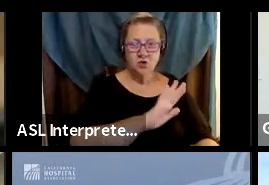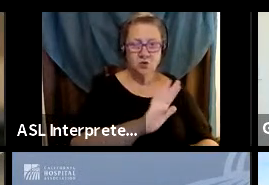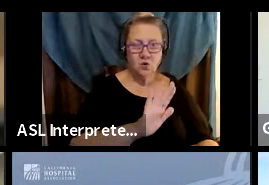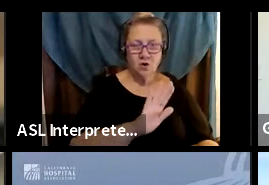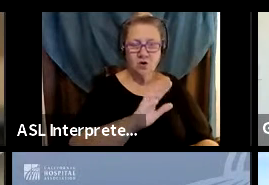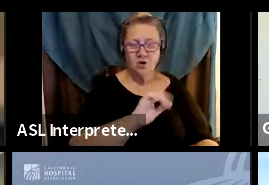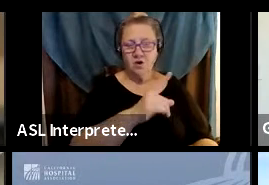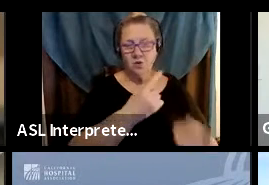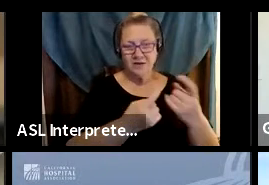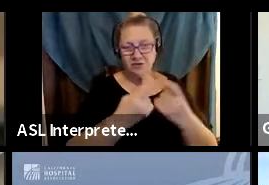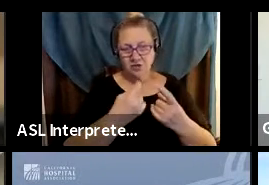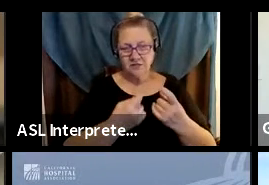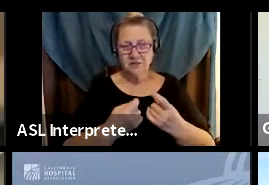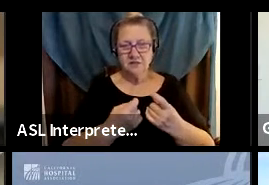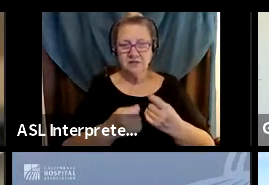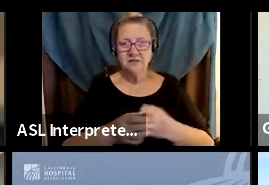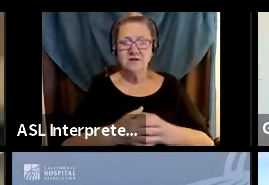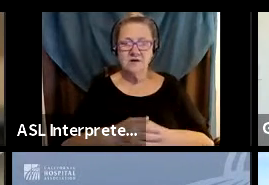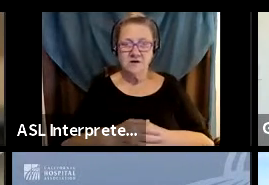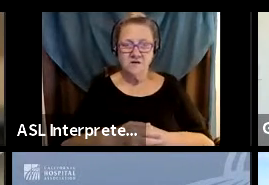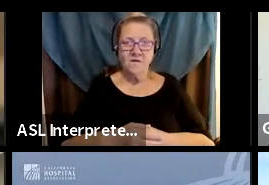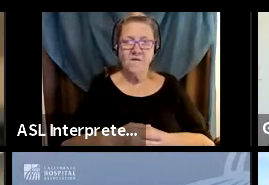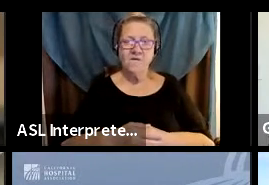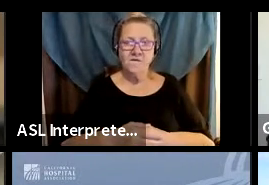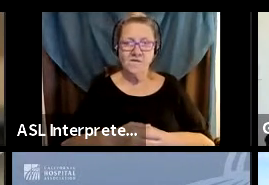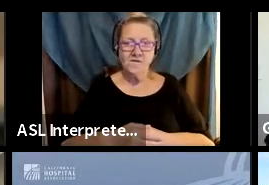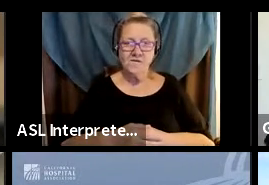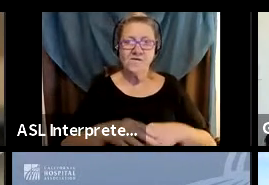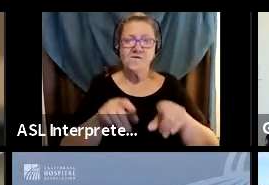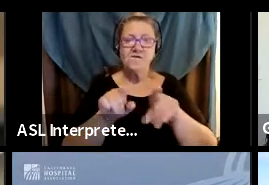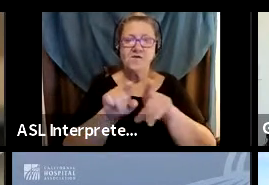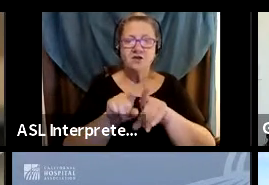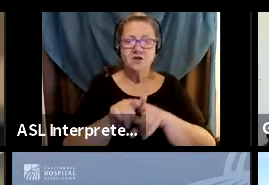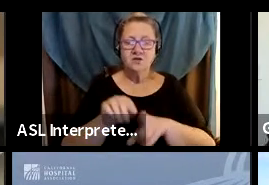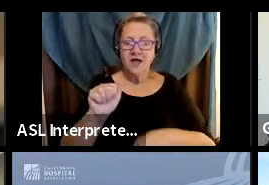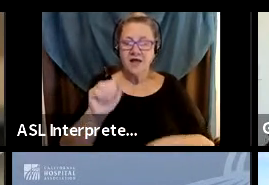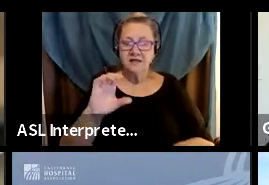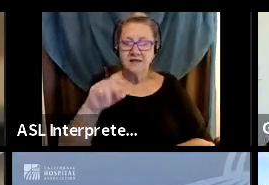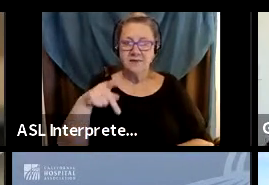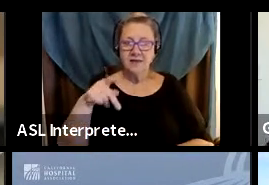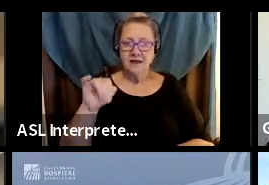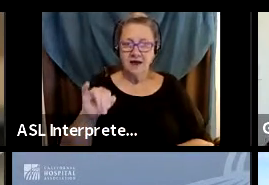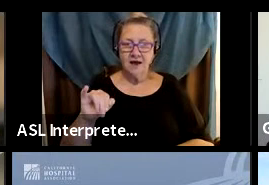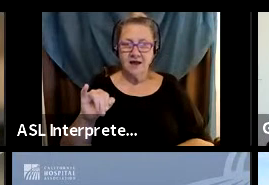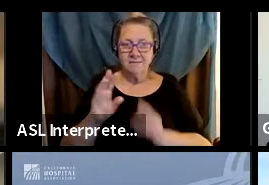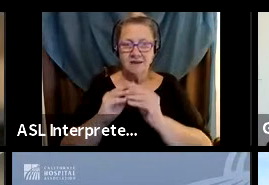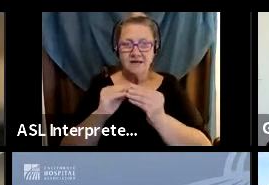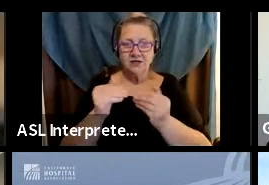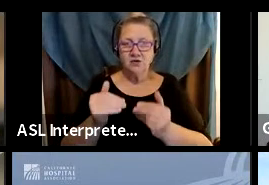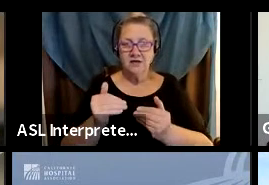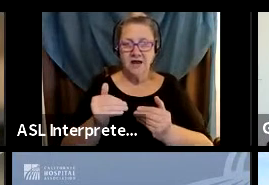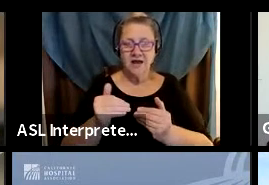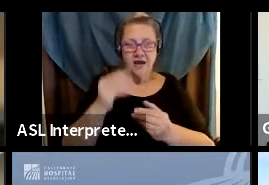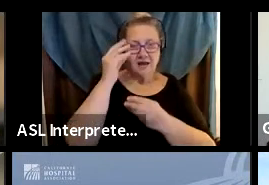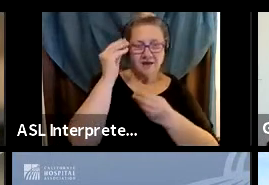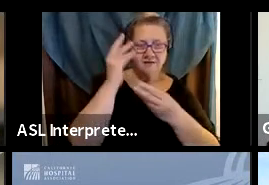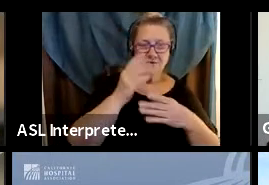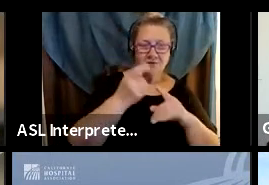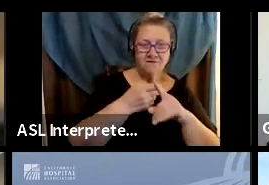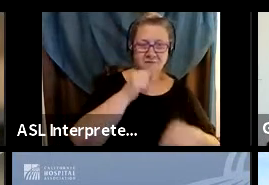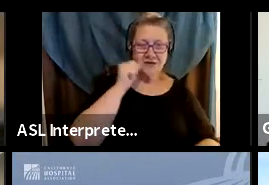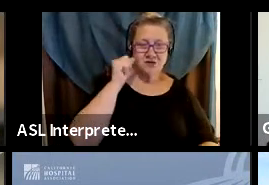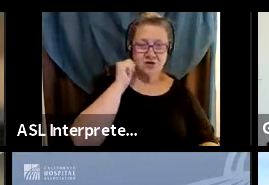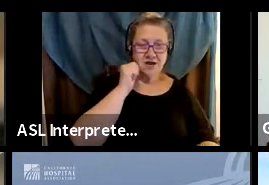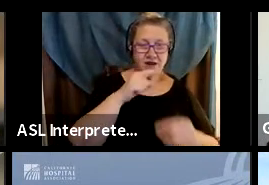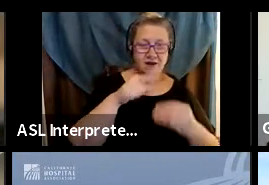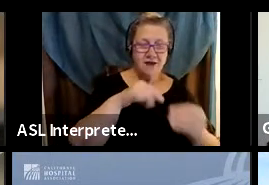in light of the ACIP meeting that was today and the news that came out yesterday about Johnson & Johnson, I